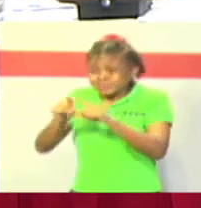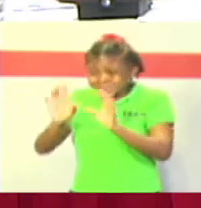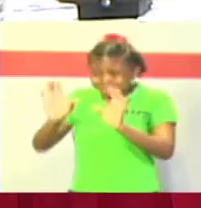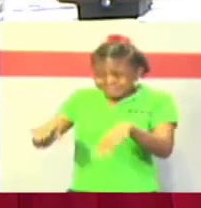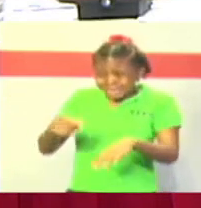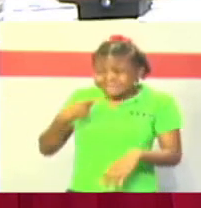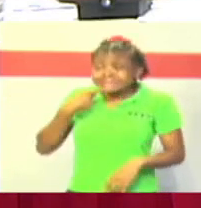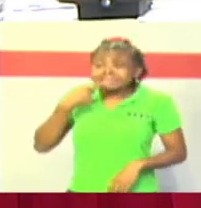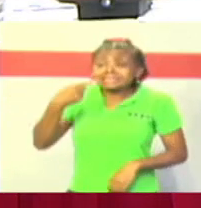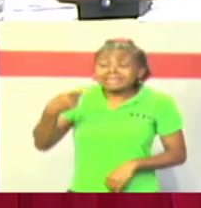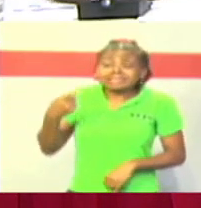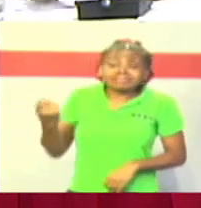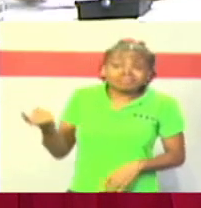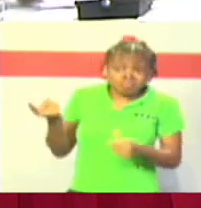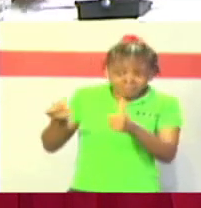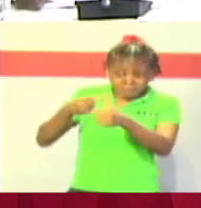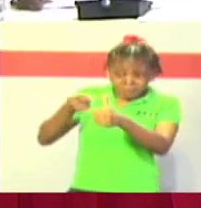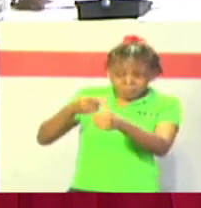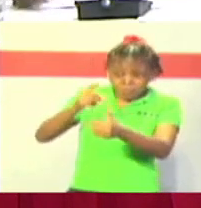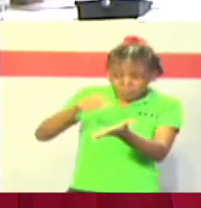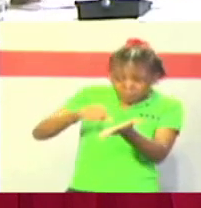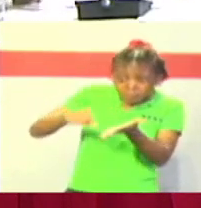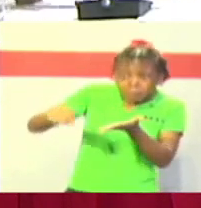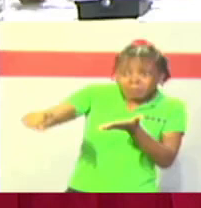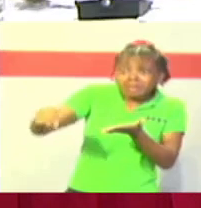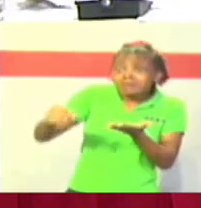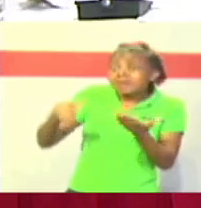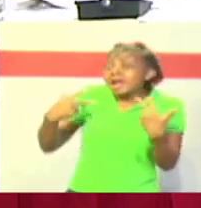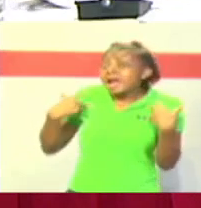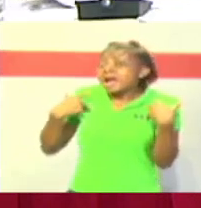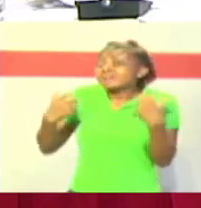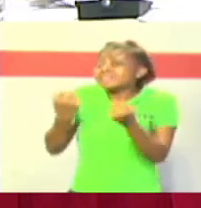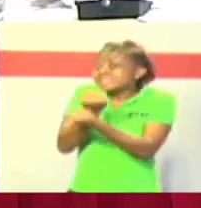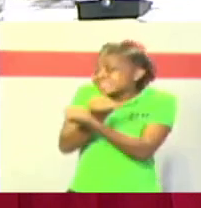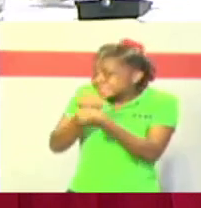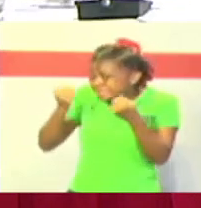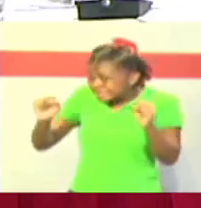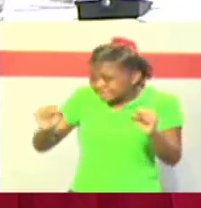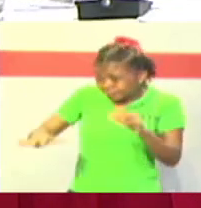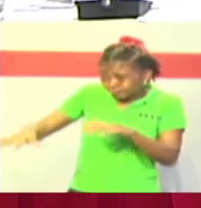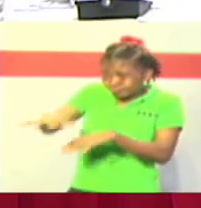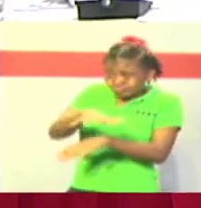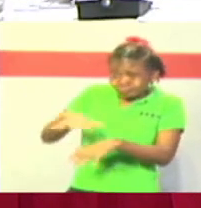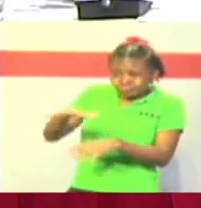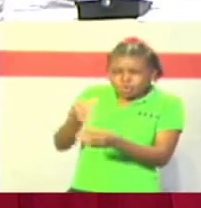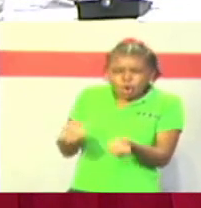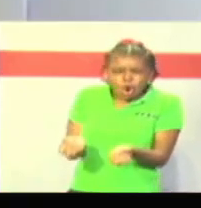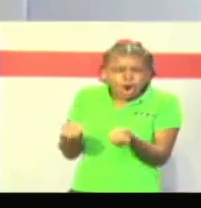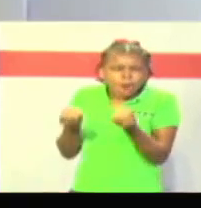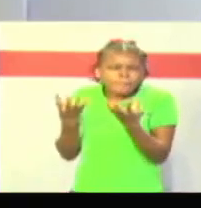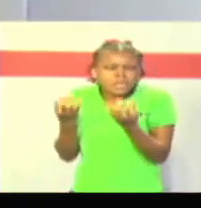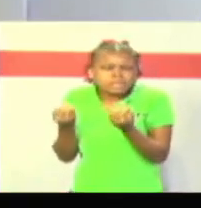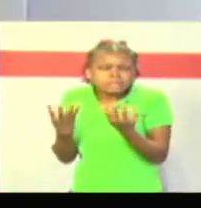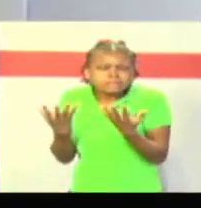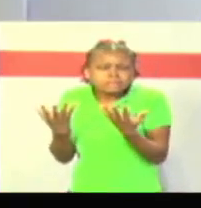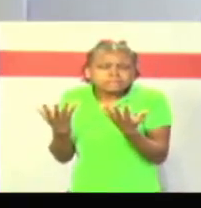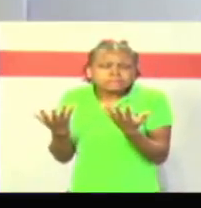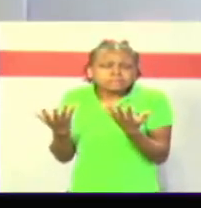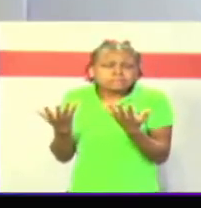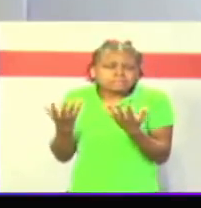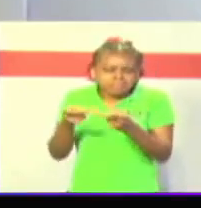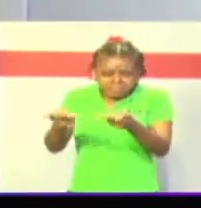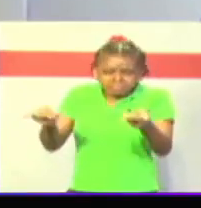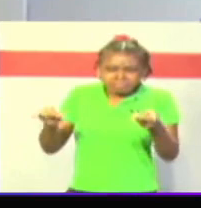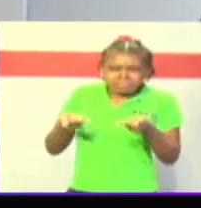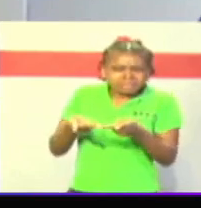safe zones operating that went by there, how many inspections were done and how many establishments were found to be in